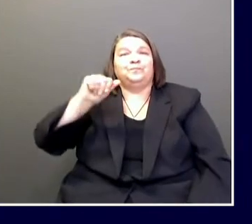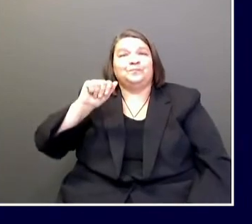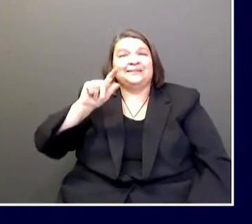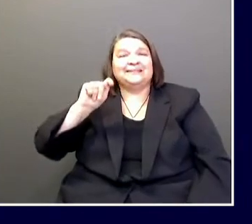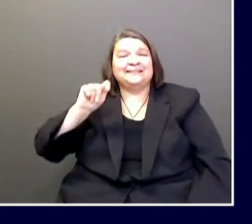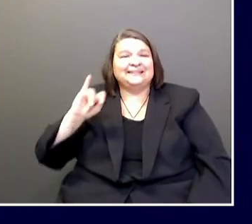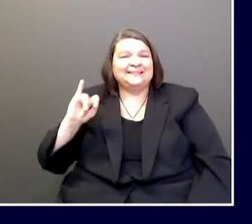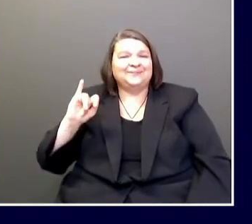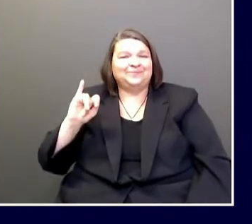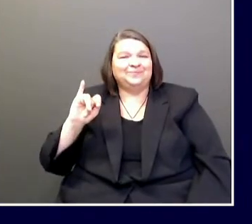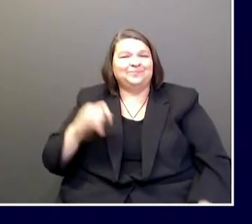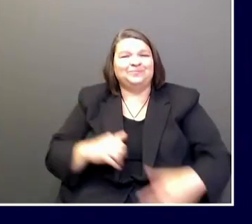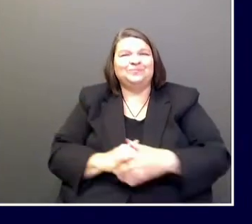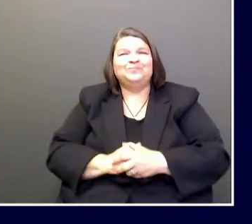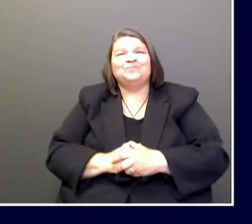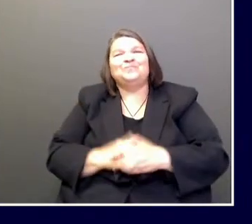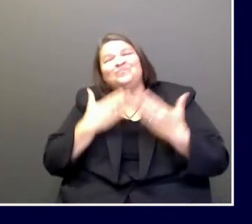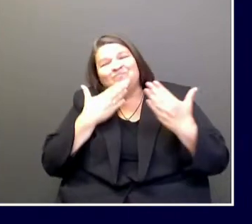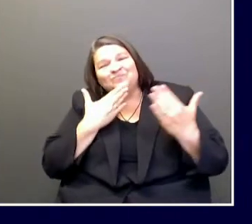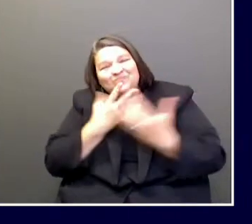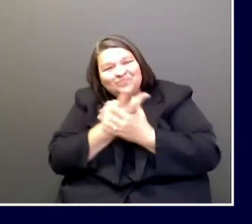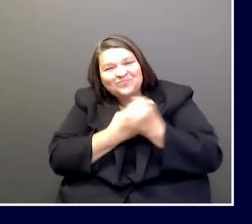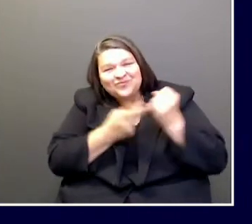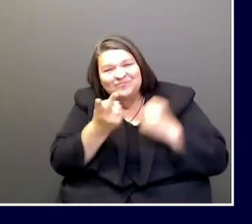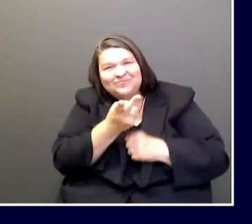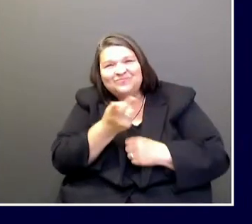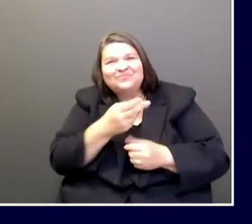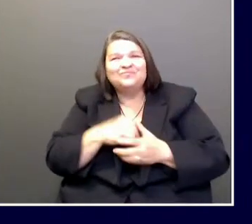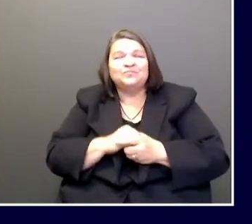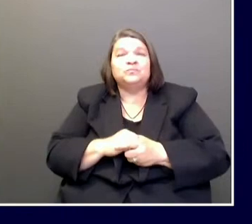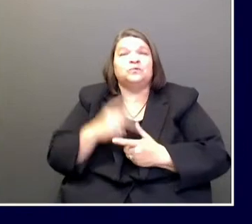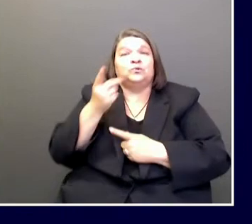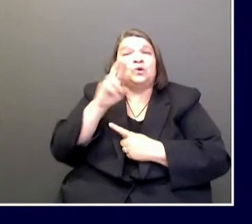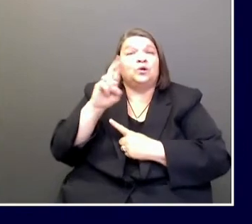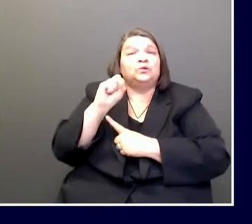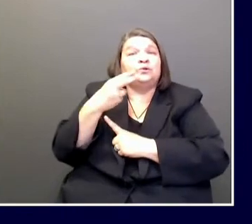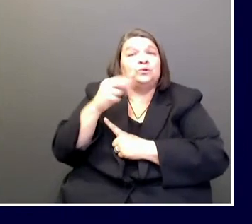Thanks, Dr. Shah and Commissioner Lambrew. Dr. Shah, you mentioned at the beginning that